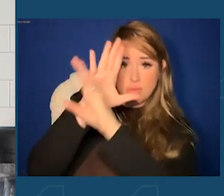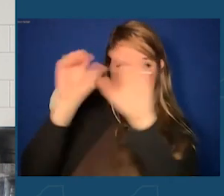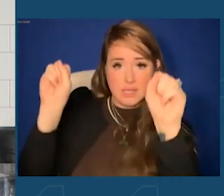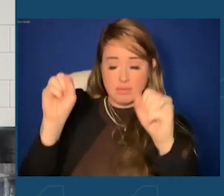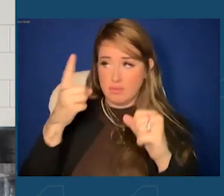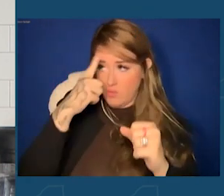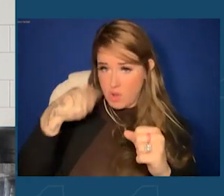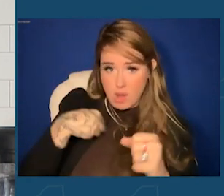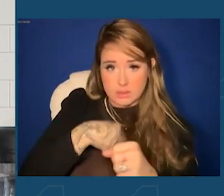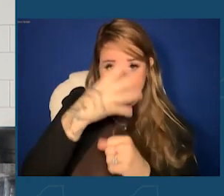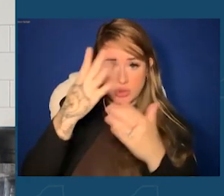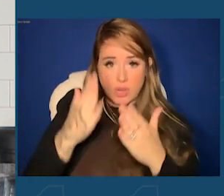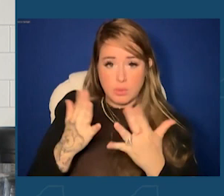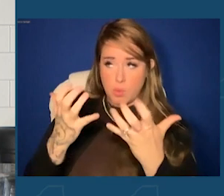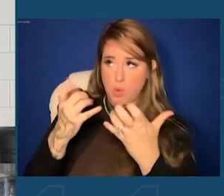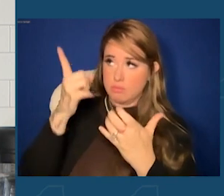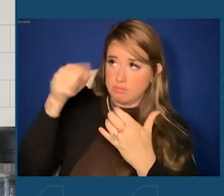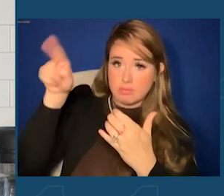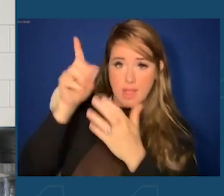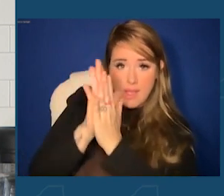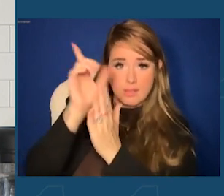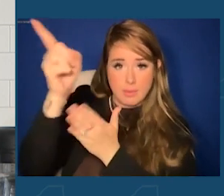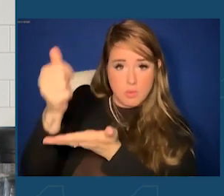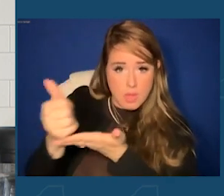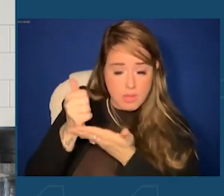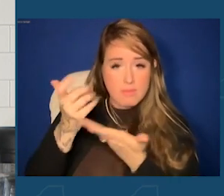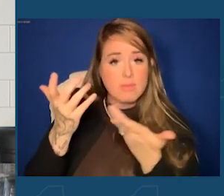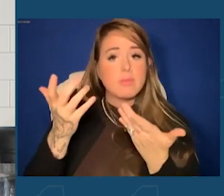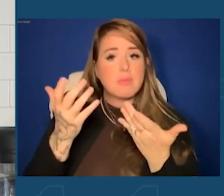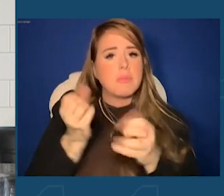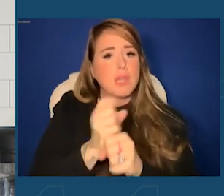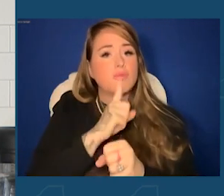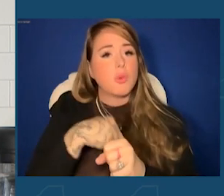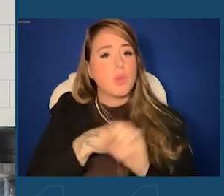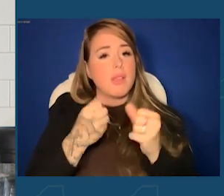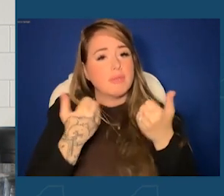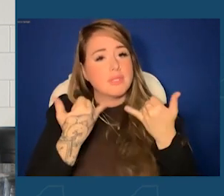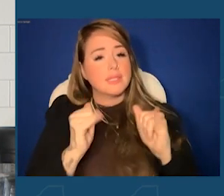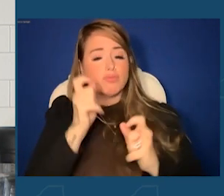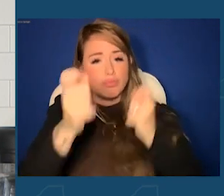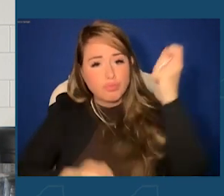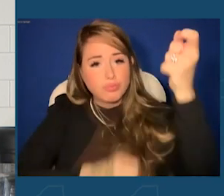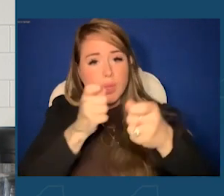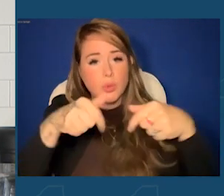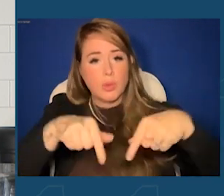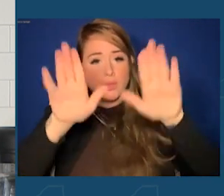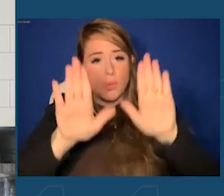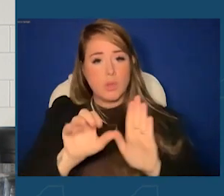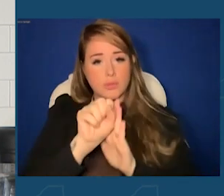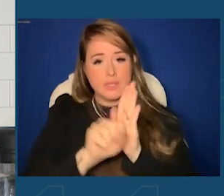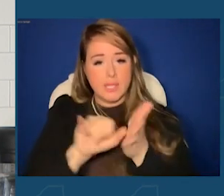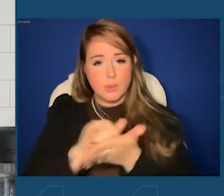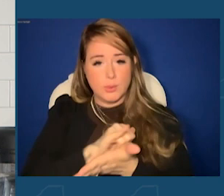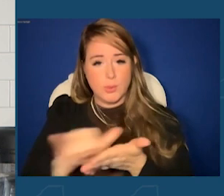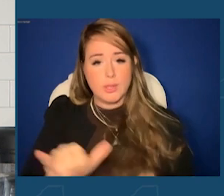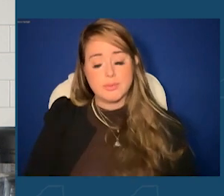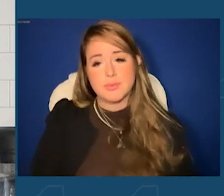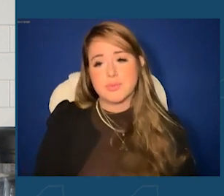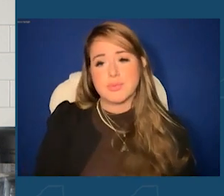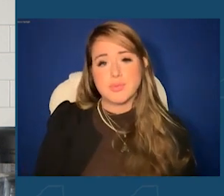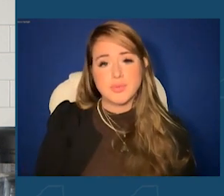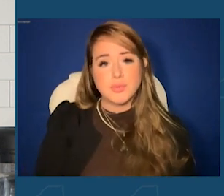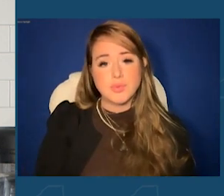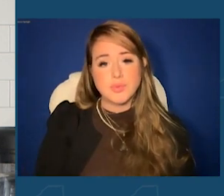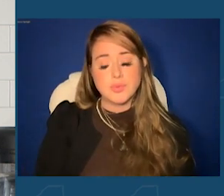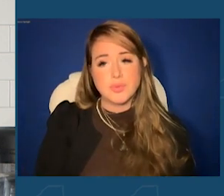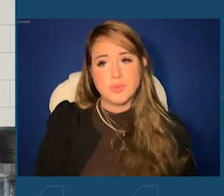emigrantes que nos ayuden con permiso de trabajo para seguir contribuyendo a la gran ciudad de Nueva York. I just want to say that on behalf of migrants,